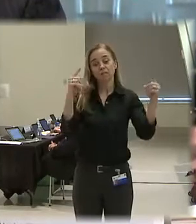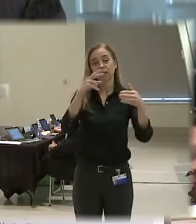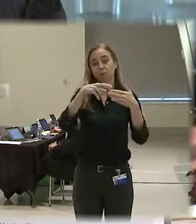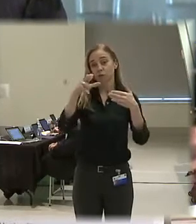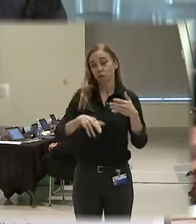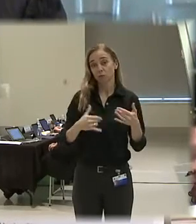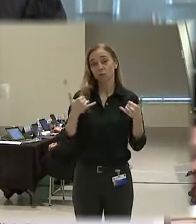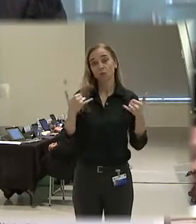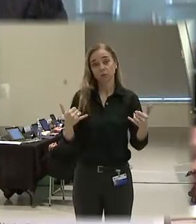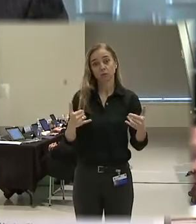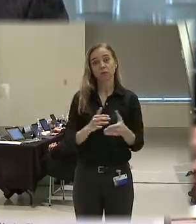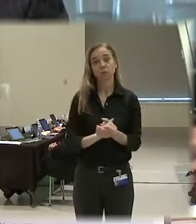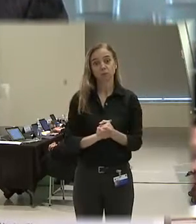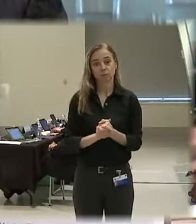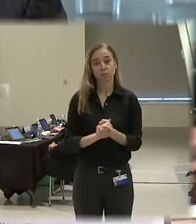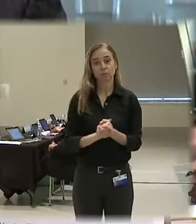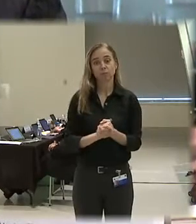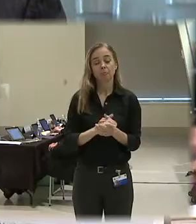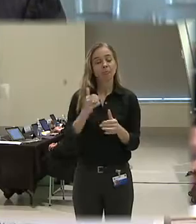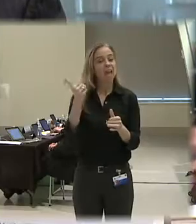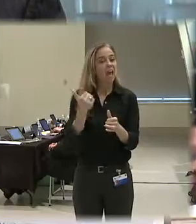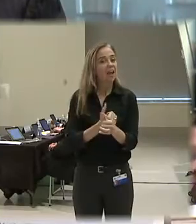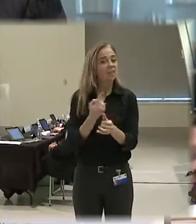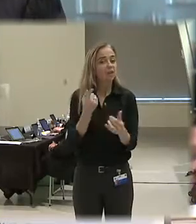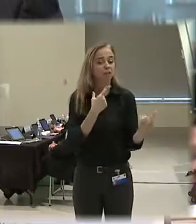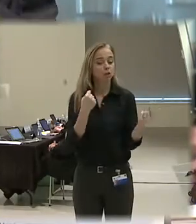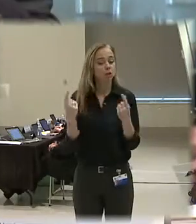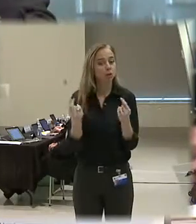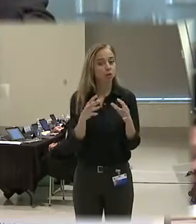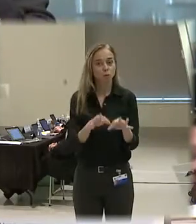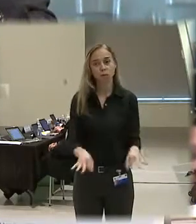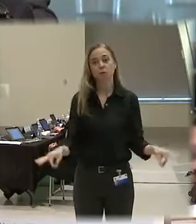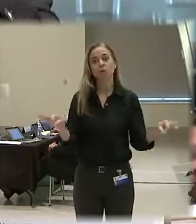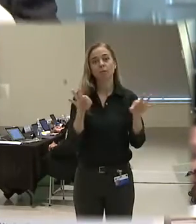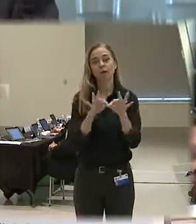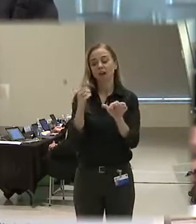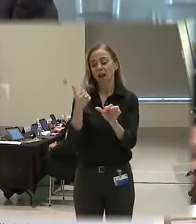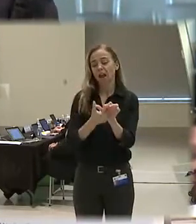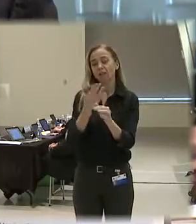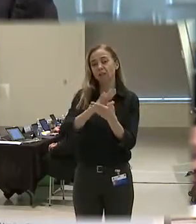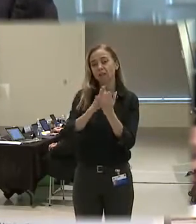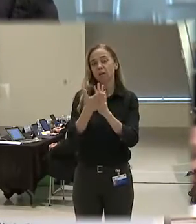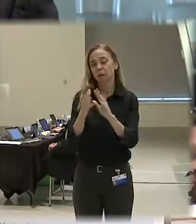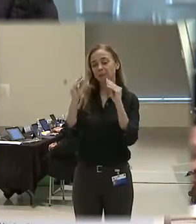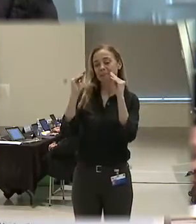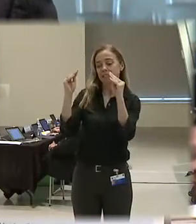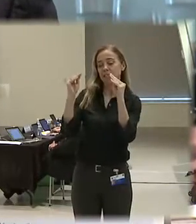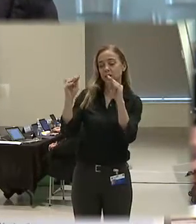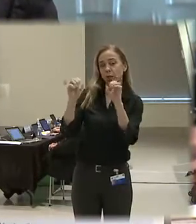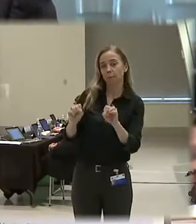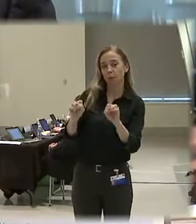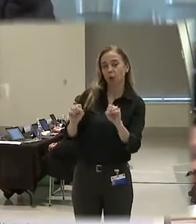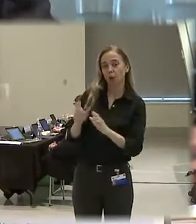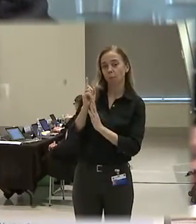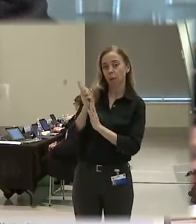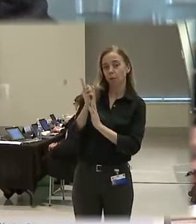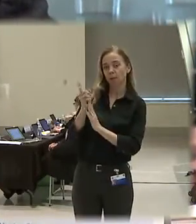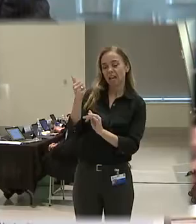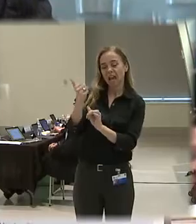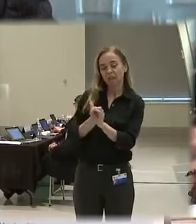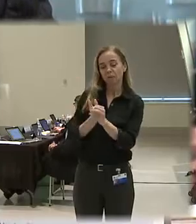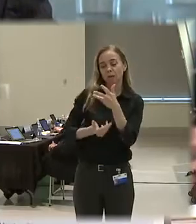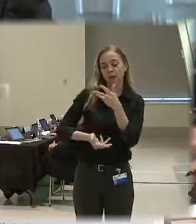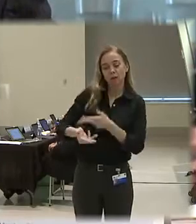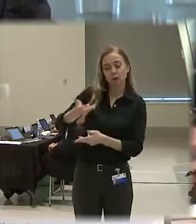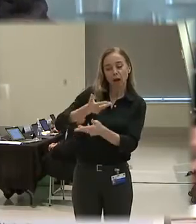results. Everything that we do matters. Everything becomes a teachable moment, every single interaction. And